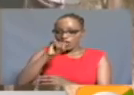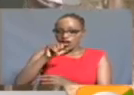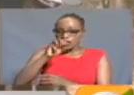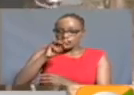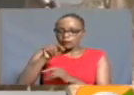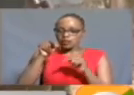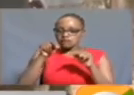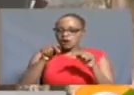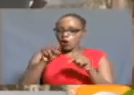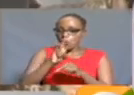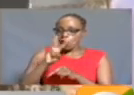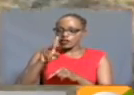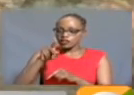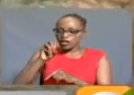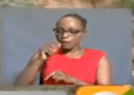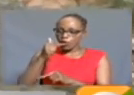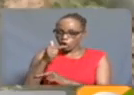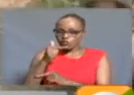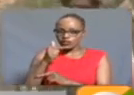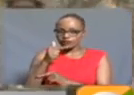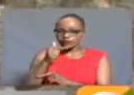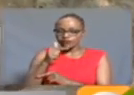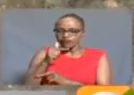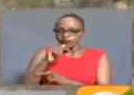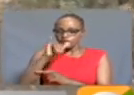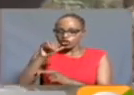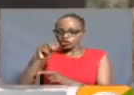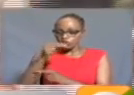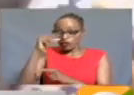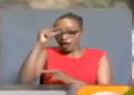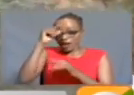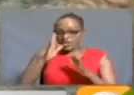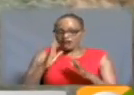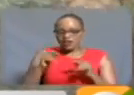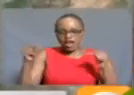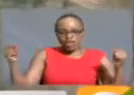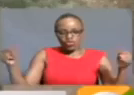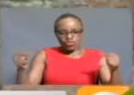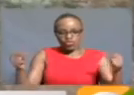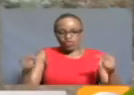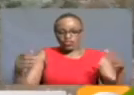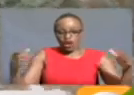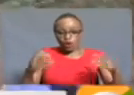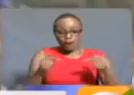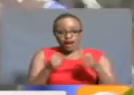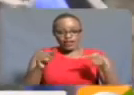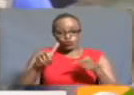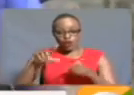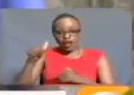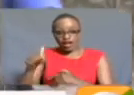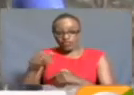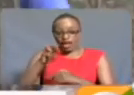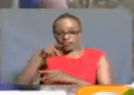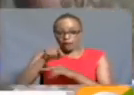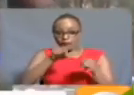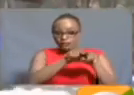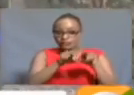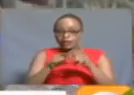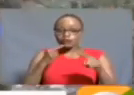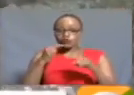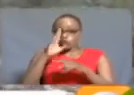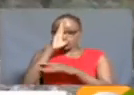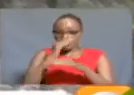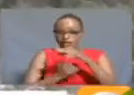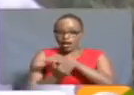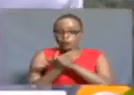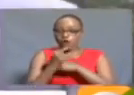Lomenen has blamed West Pokot Governor John Lonyagapuo, accusing him of inciting the communities against each other. The MP who spoke on Sunday